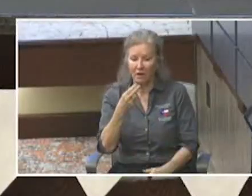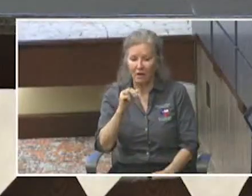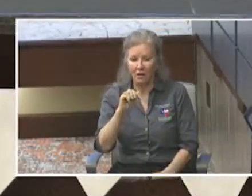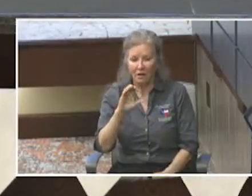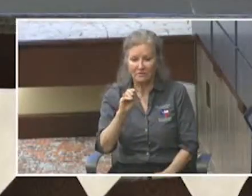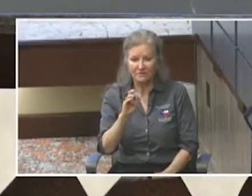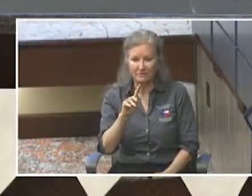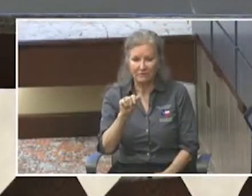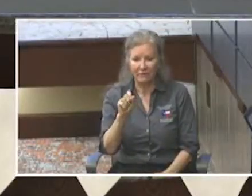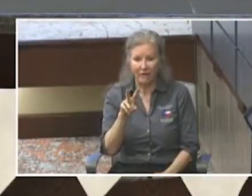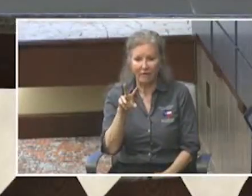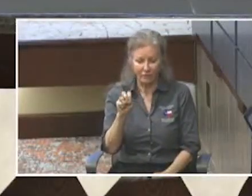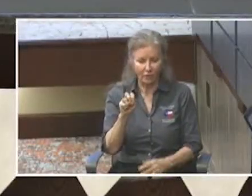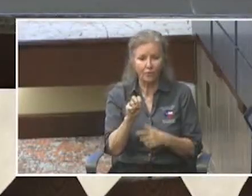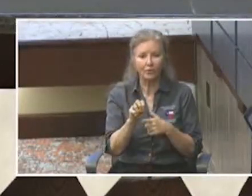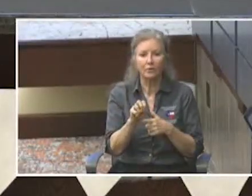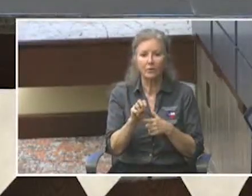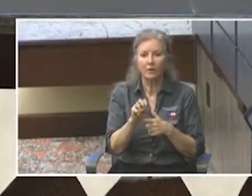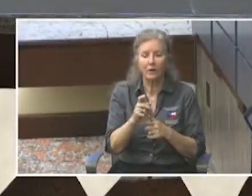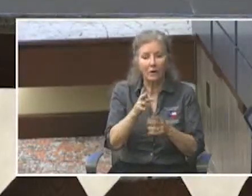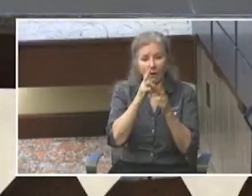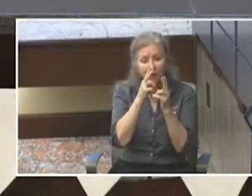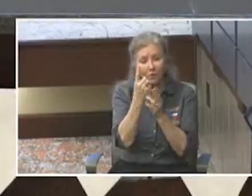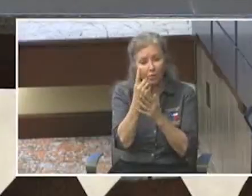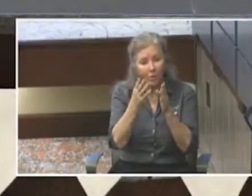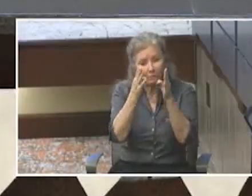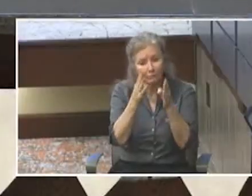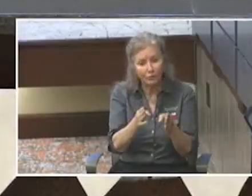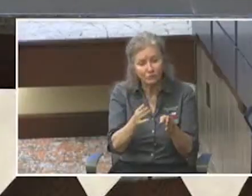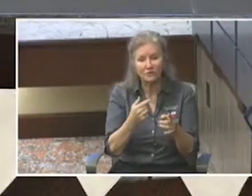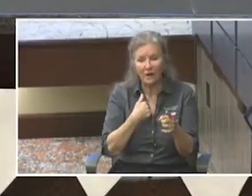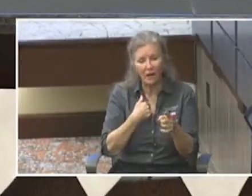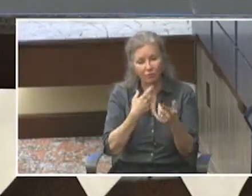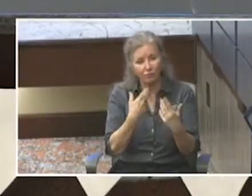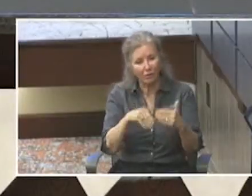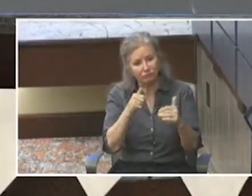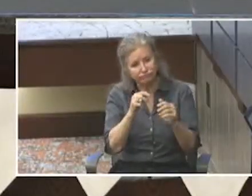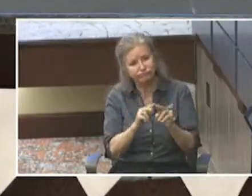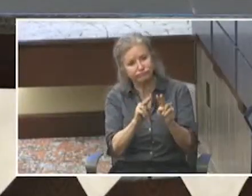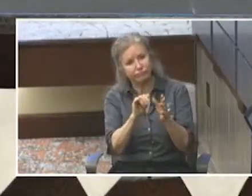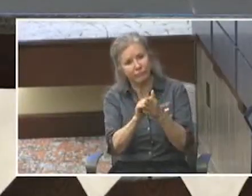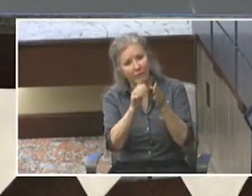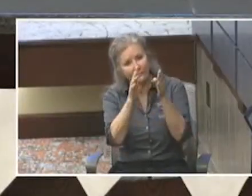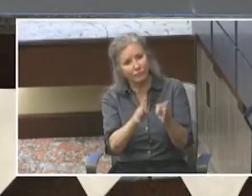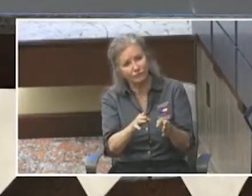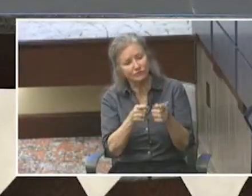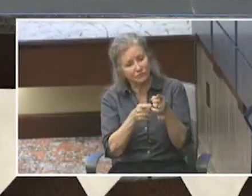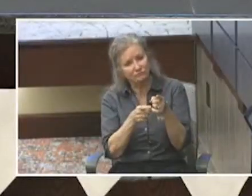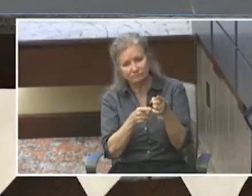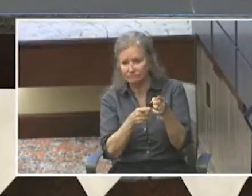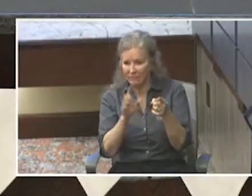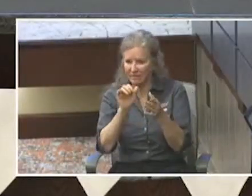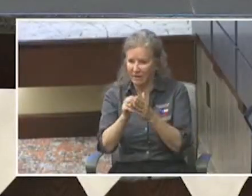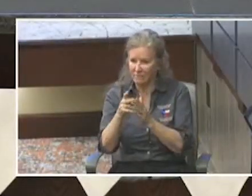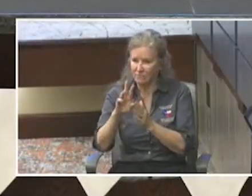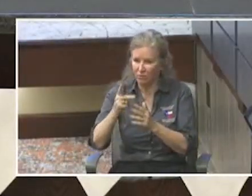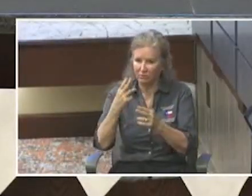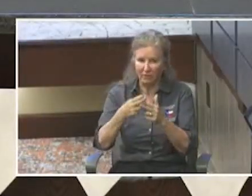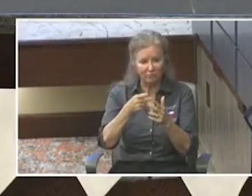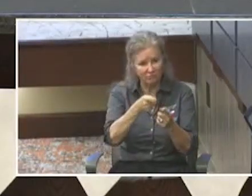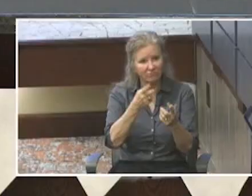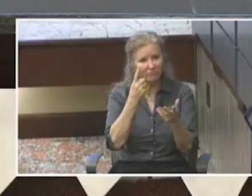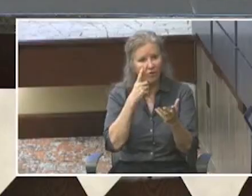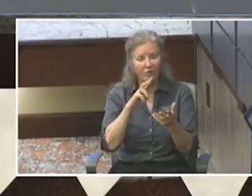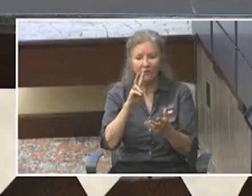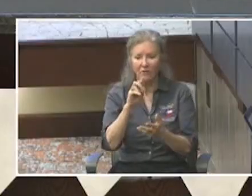there. And honoring a person I think a lot of, and we all think a lot of Virginia Dupuy,